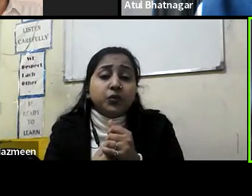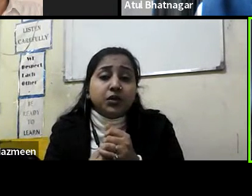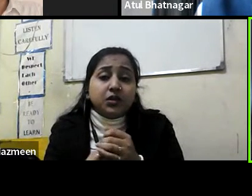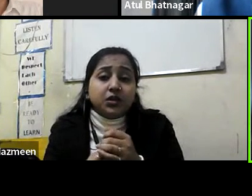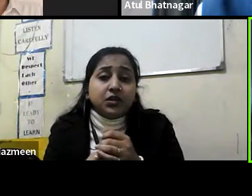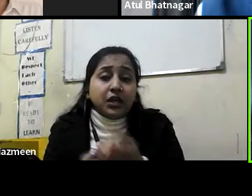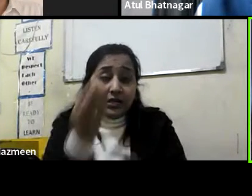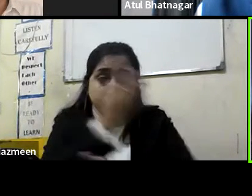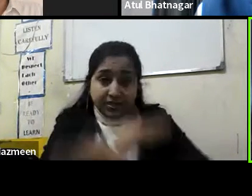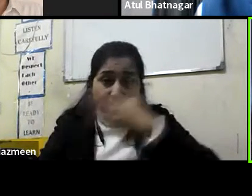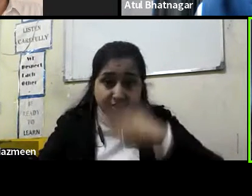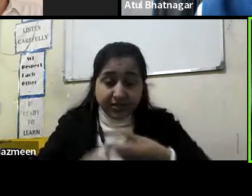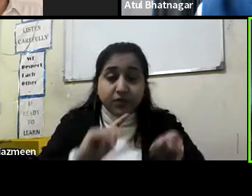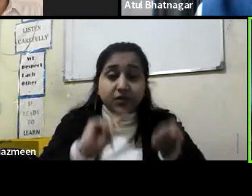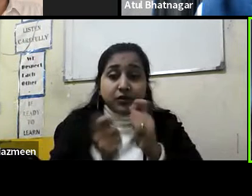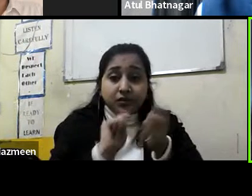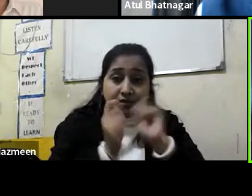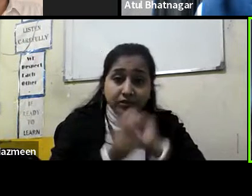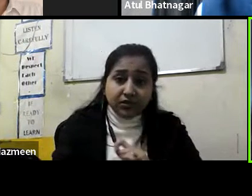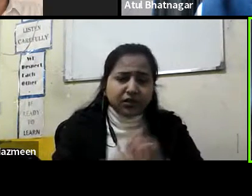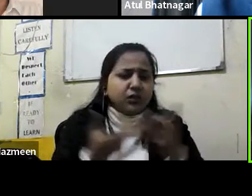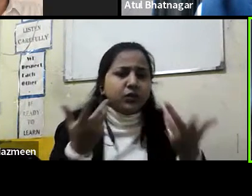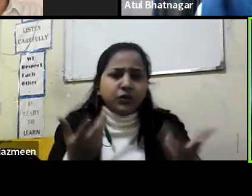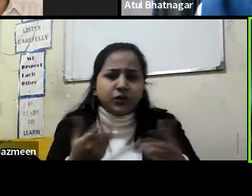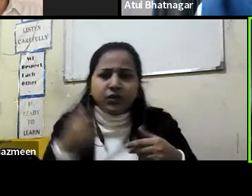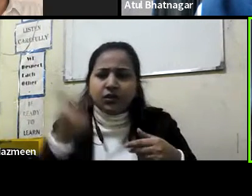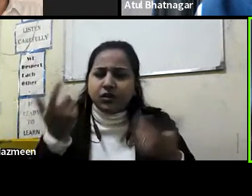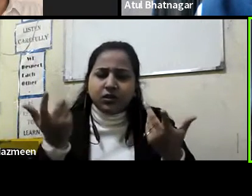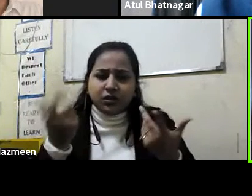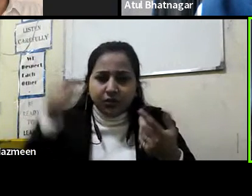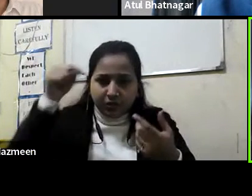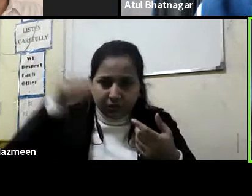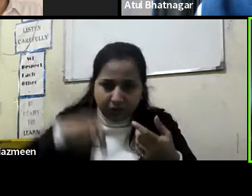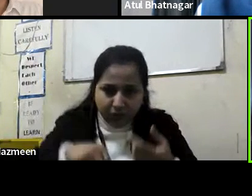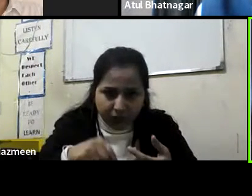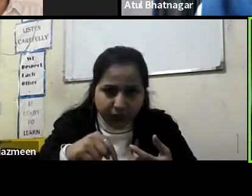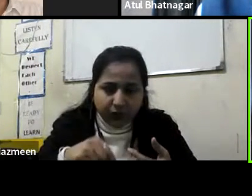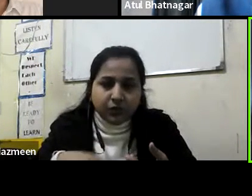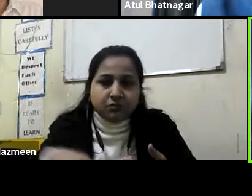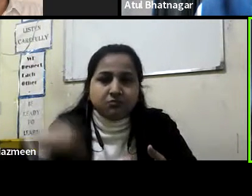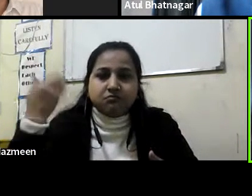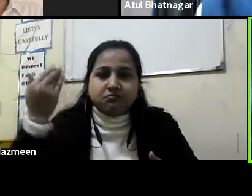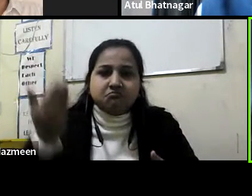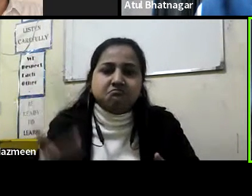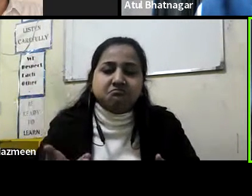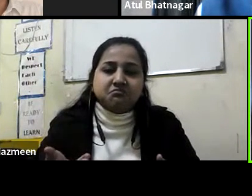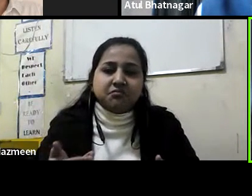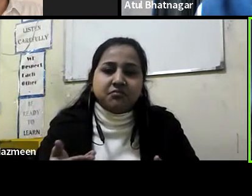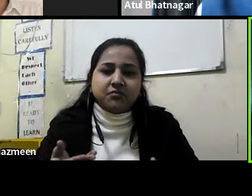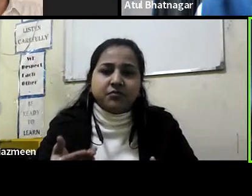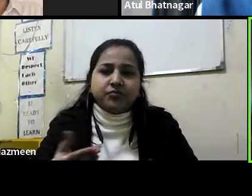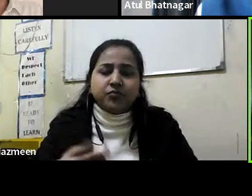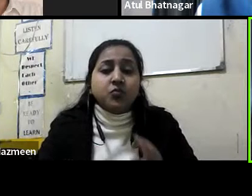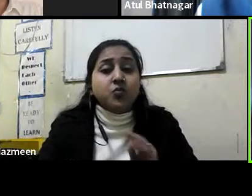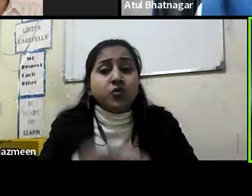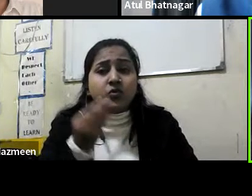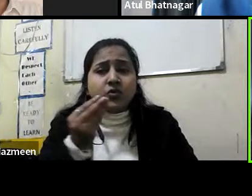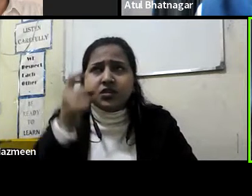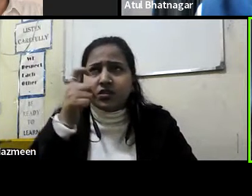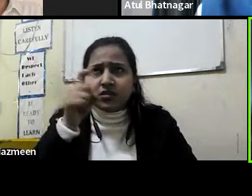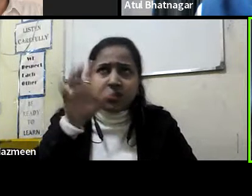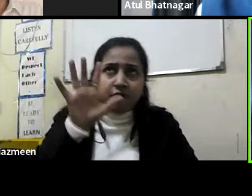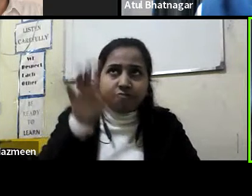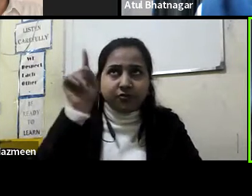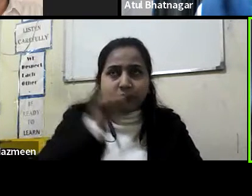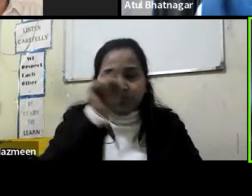preventing disabilities in the first place. Because today we are still living in a country where more than 75% of